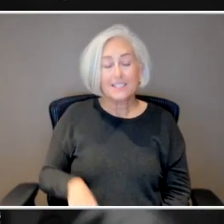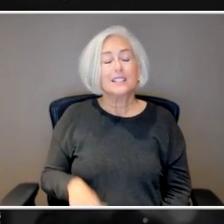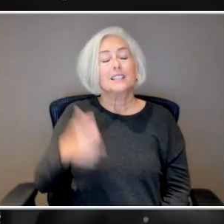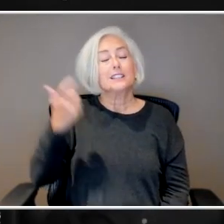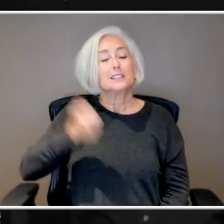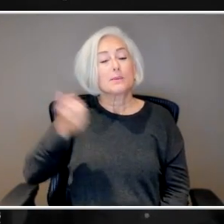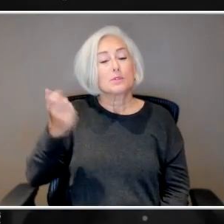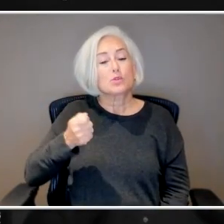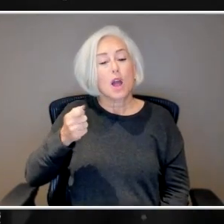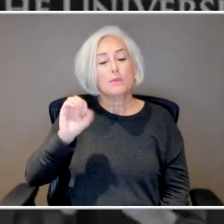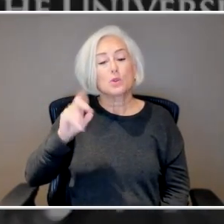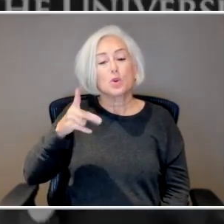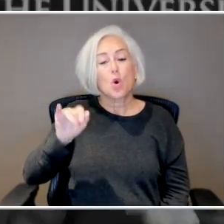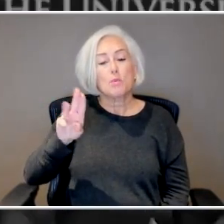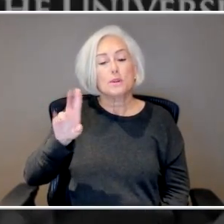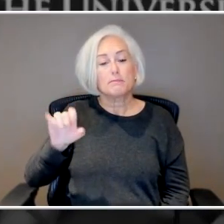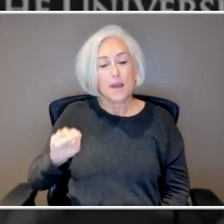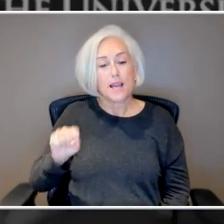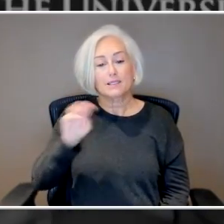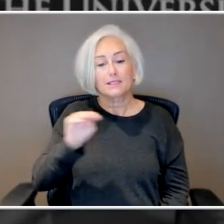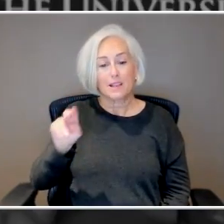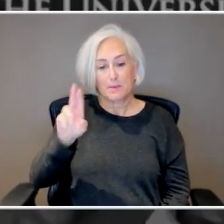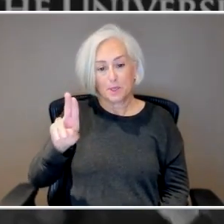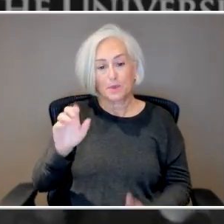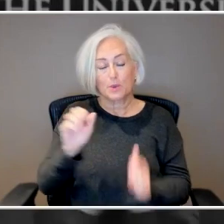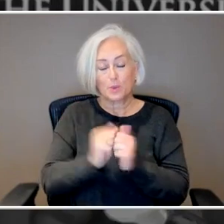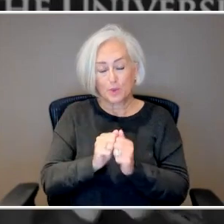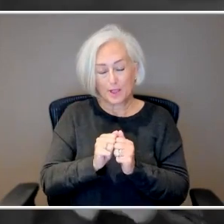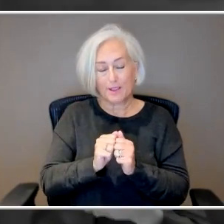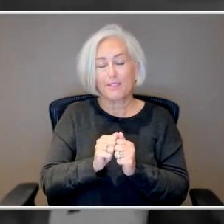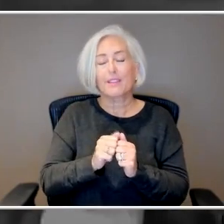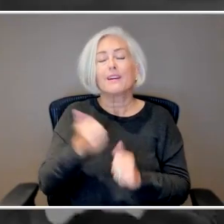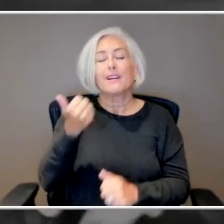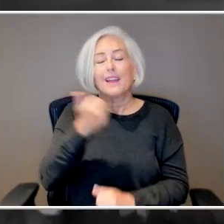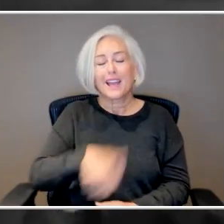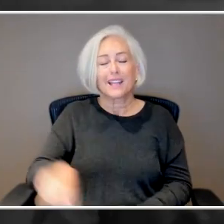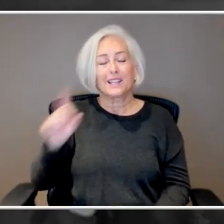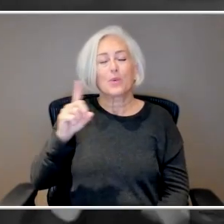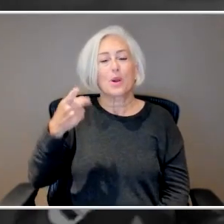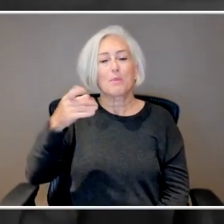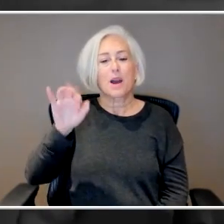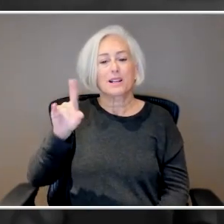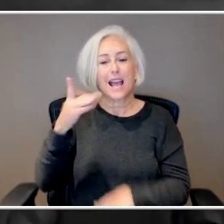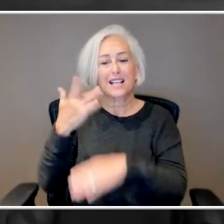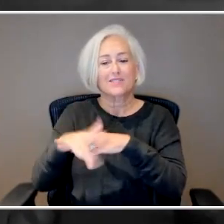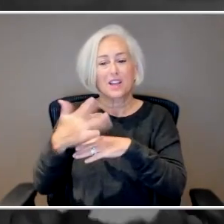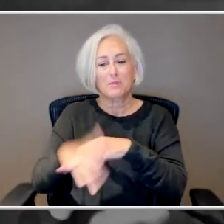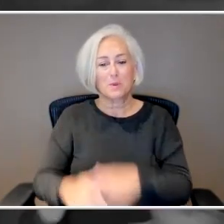Mics with Dr. Stites podcasts. Now, everywhere podcasts are available.